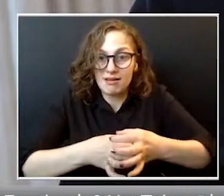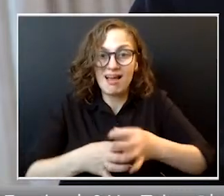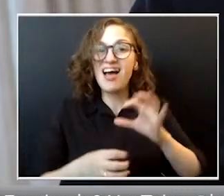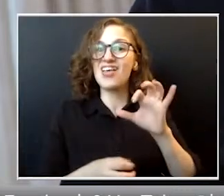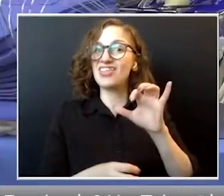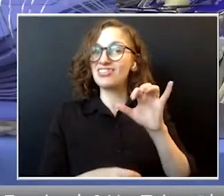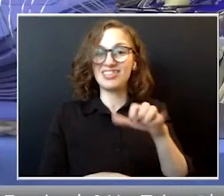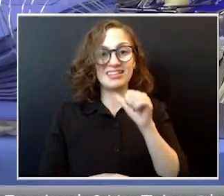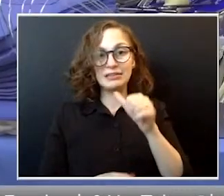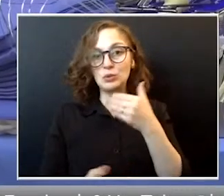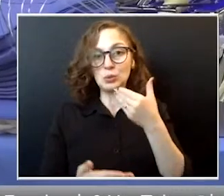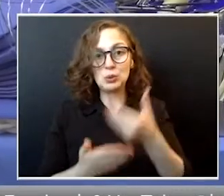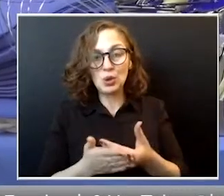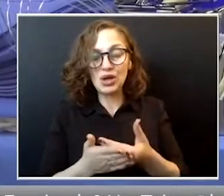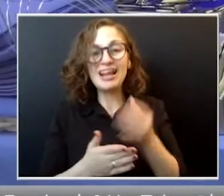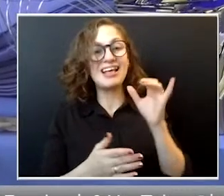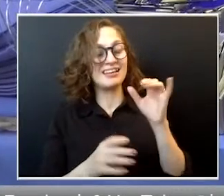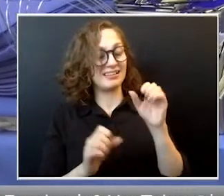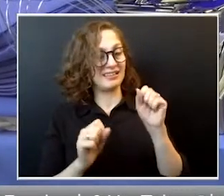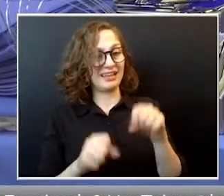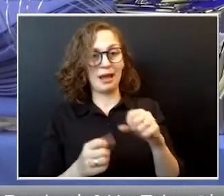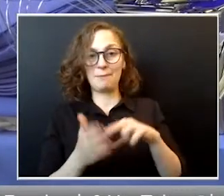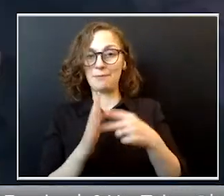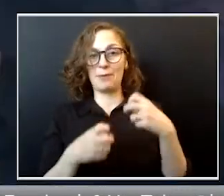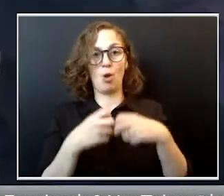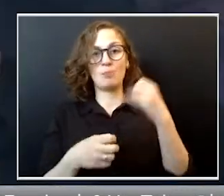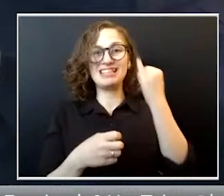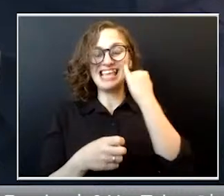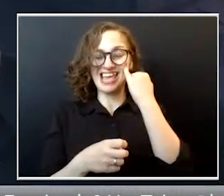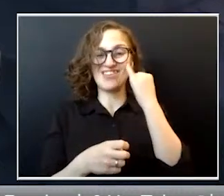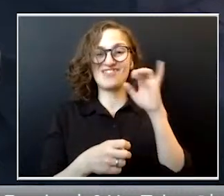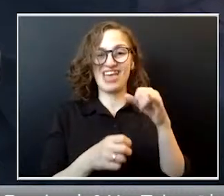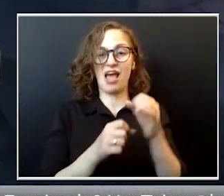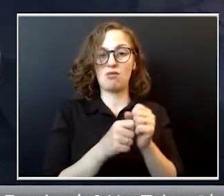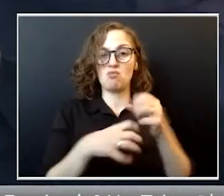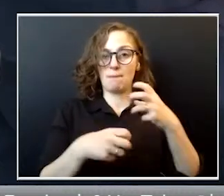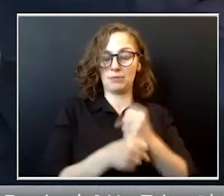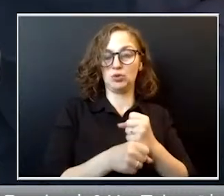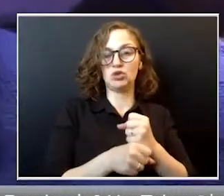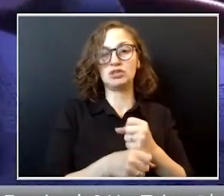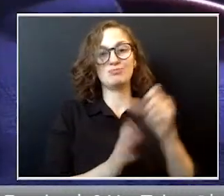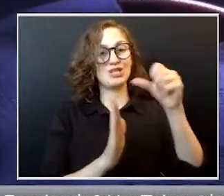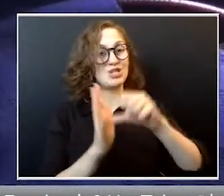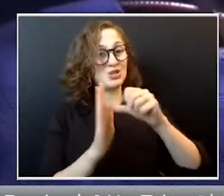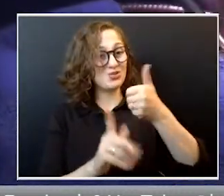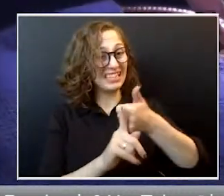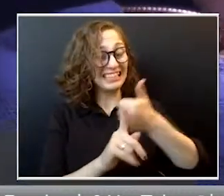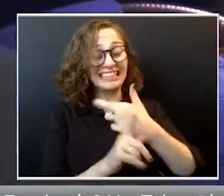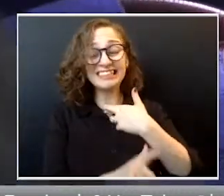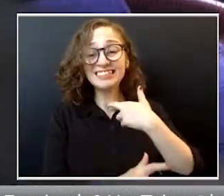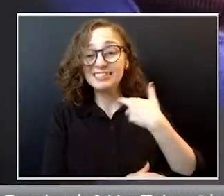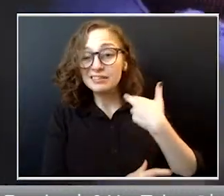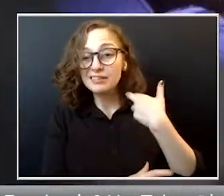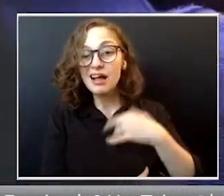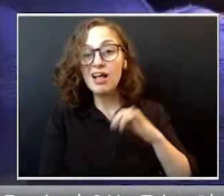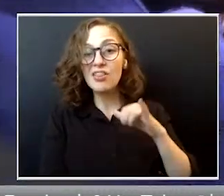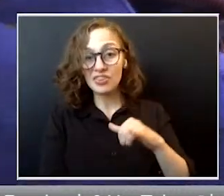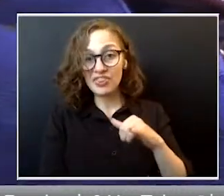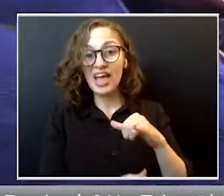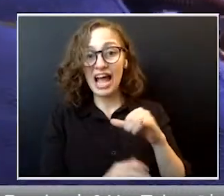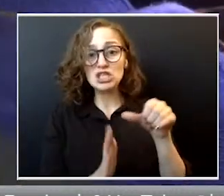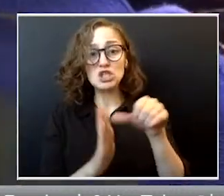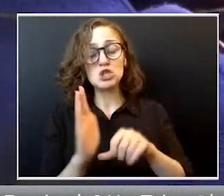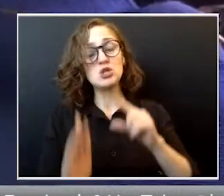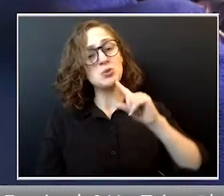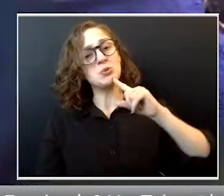aorta ruptures. But surgery also had its risks, and this was major surgery. While most open heart surgeries involve stopping